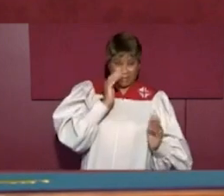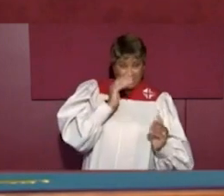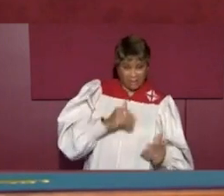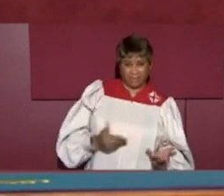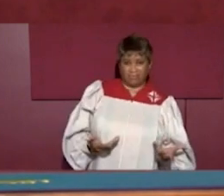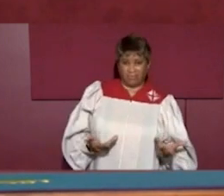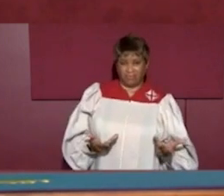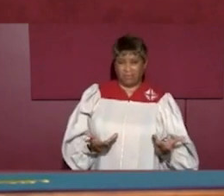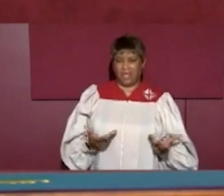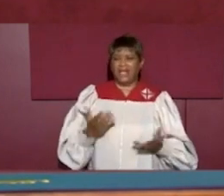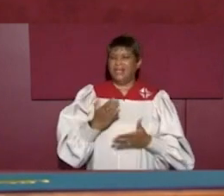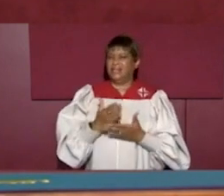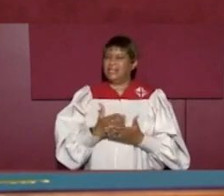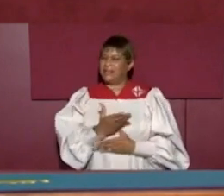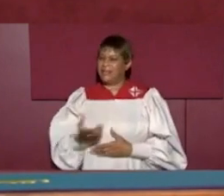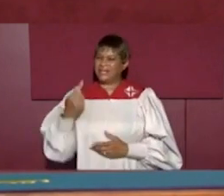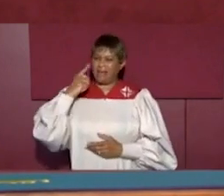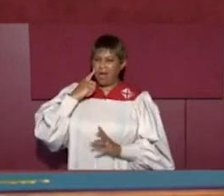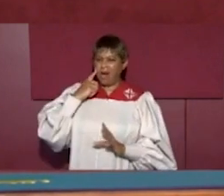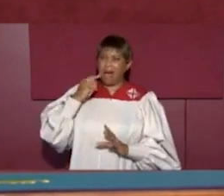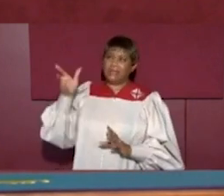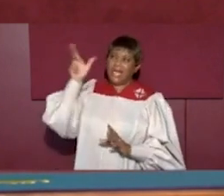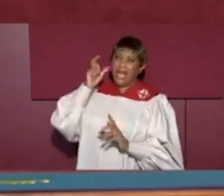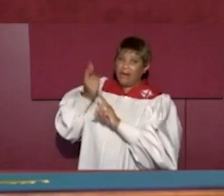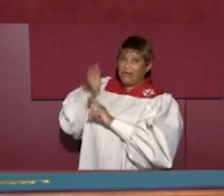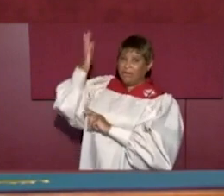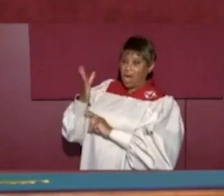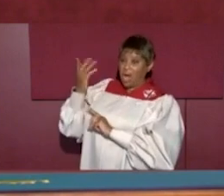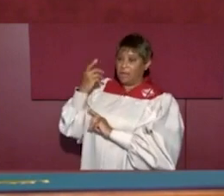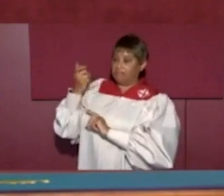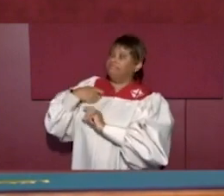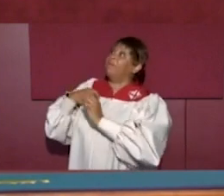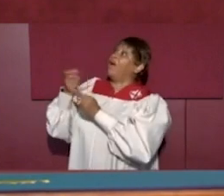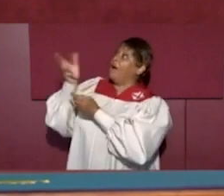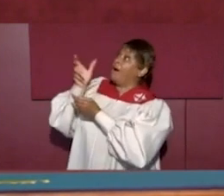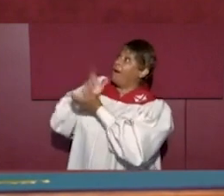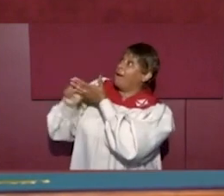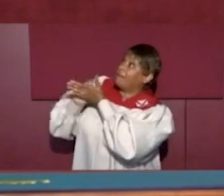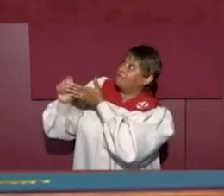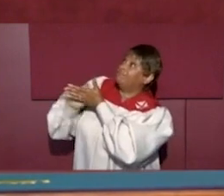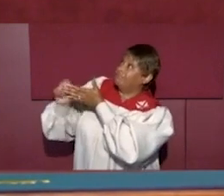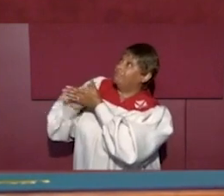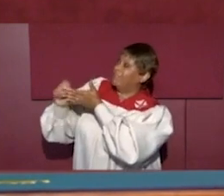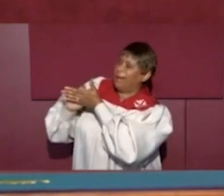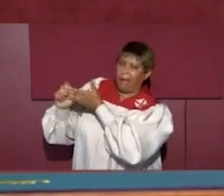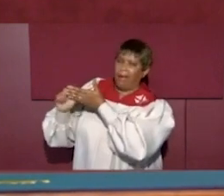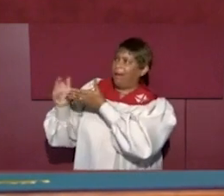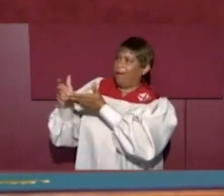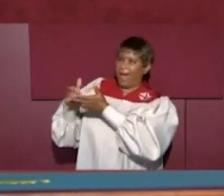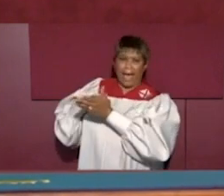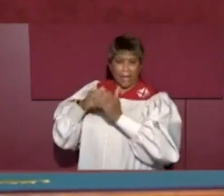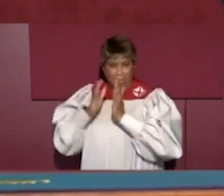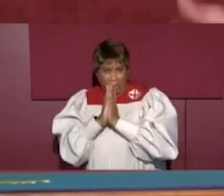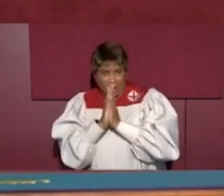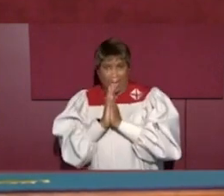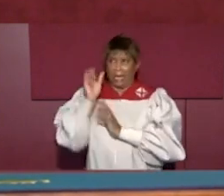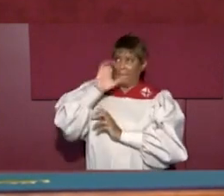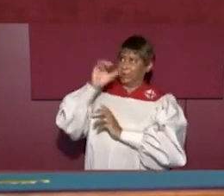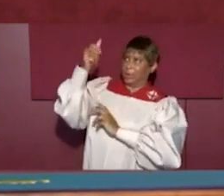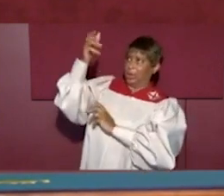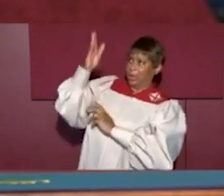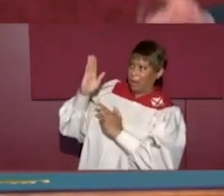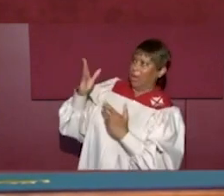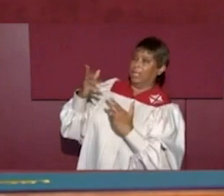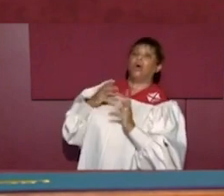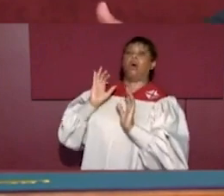some of the things I thought I planned, I thought I was hearing from God when I wrote it down. You know, it wasn't like I was just pulling things out there. I prayed, I sought him, I said, oh,